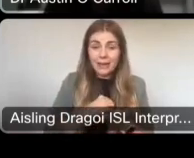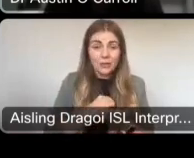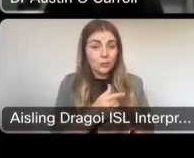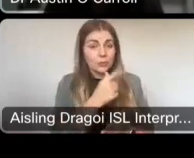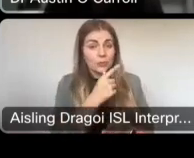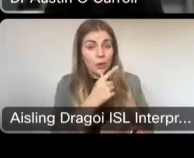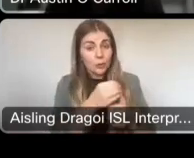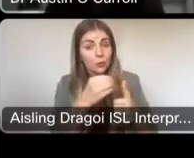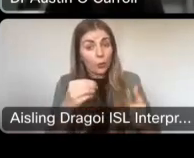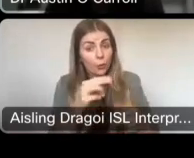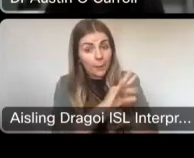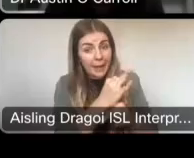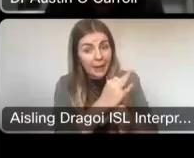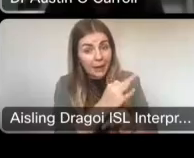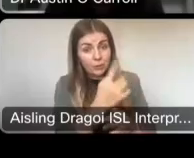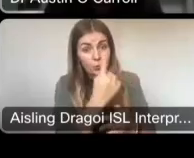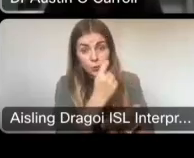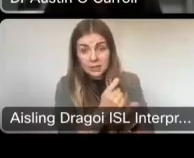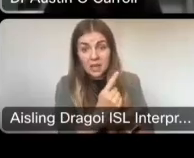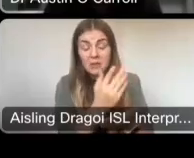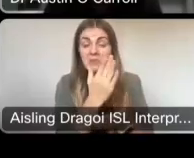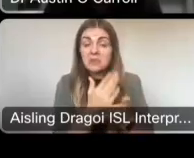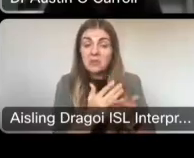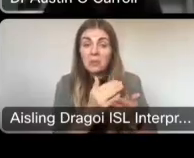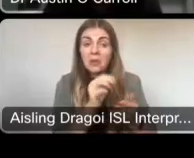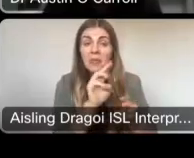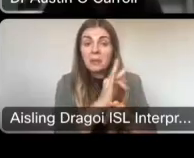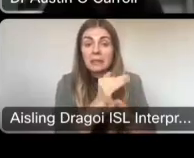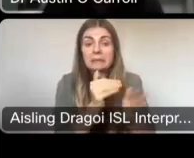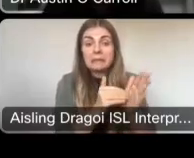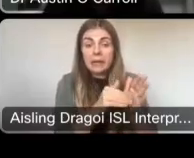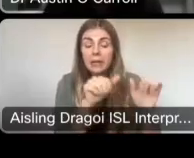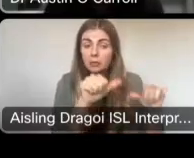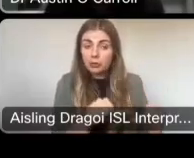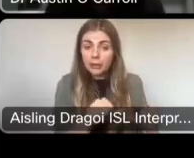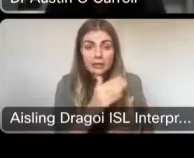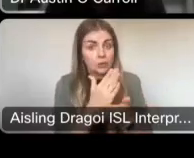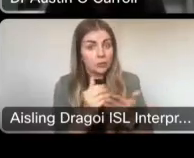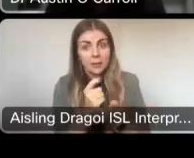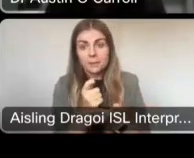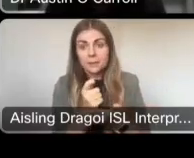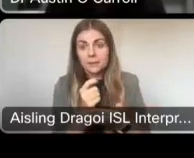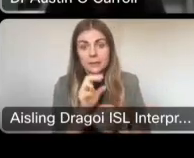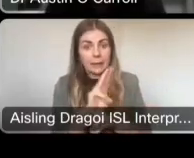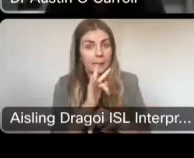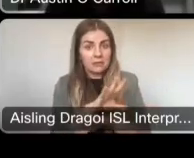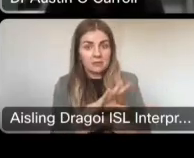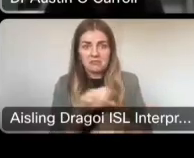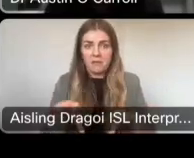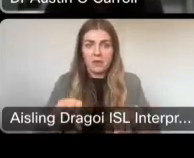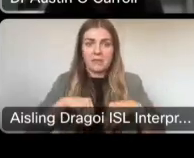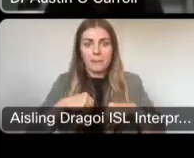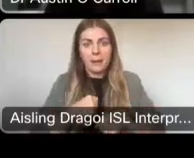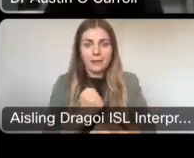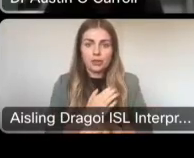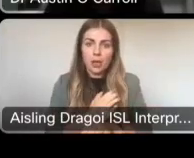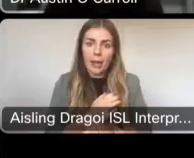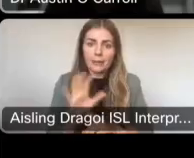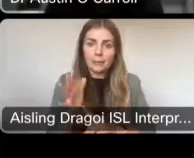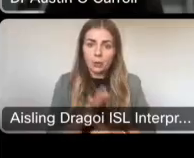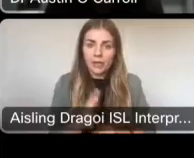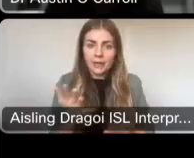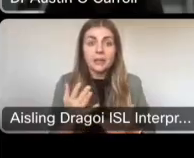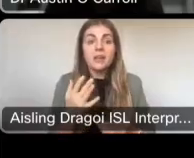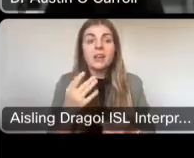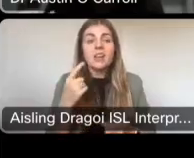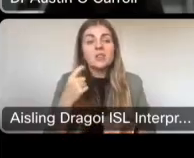occasion. Some of the parents agreed, some of the parents didn't accept it. And eventually I learned that the best way was, rather than trying to address it with the